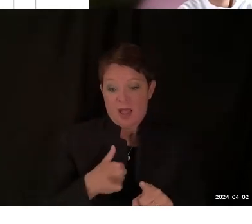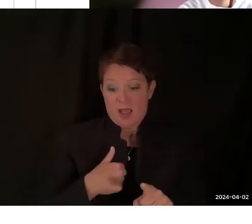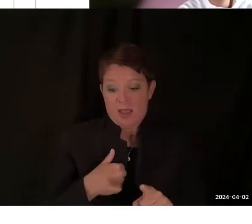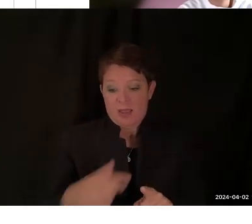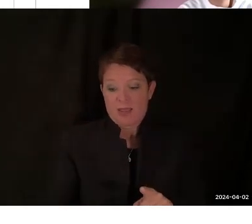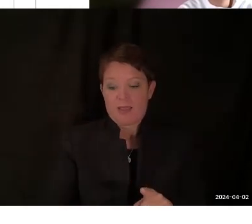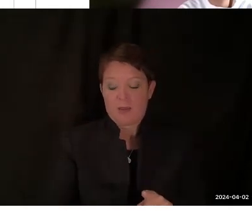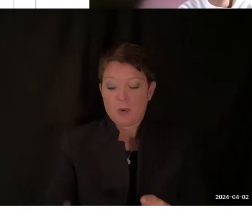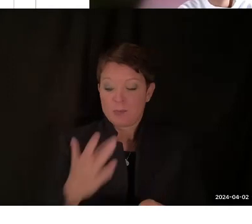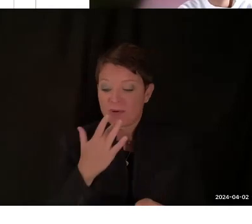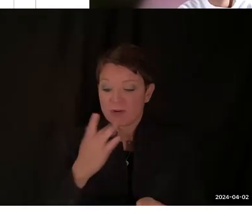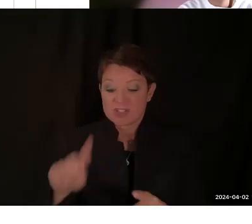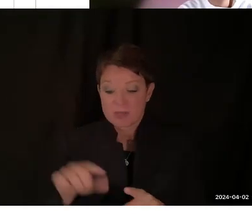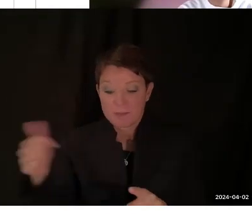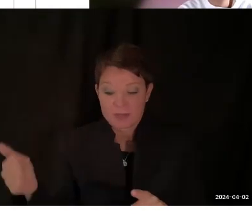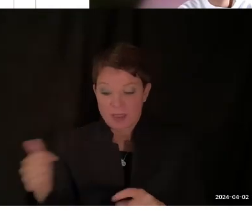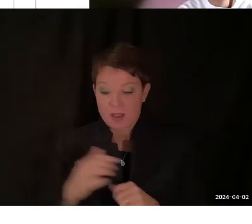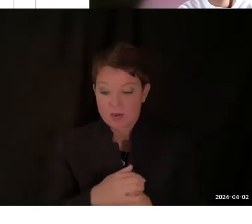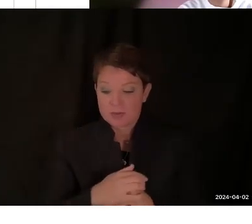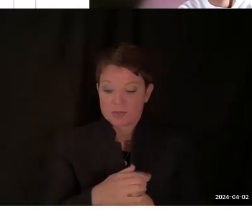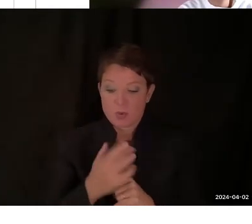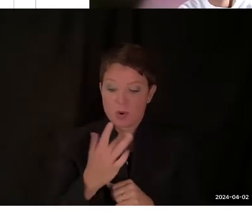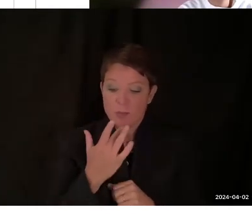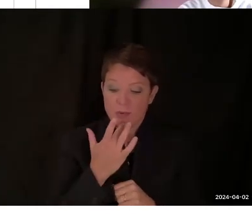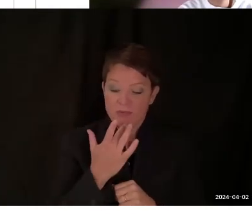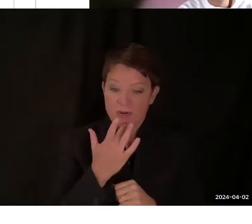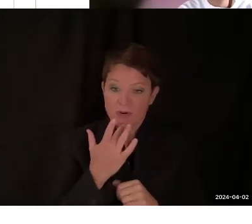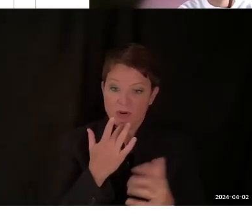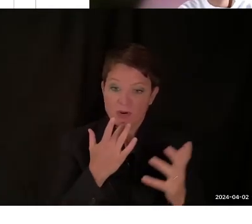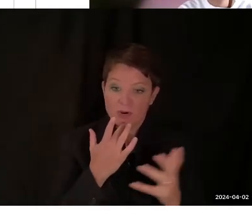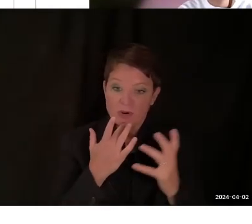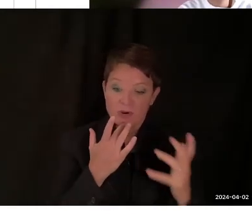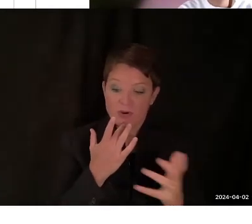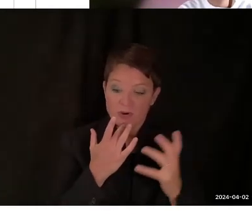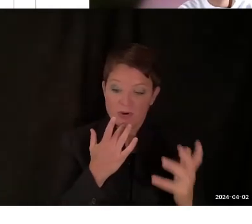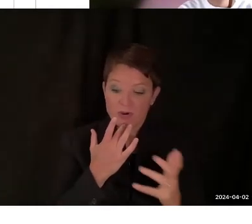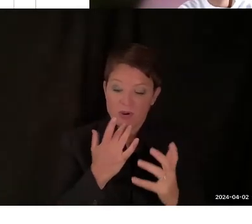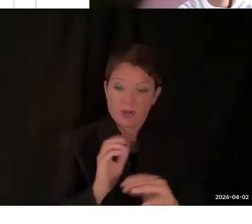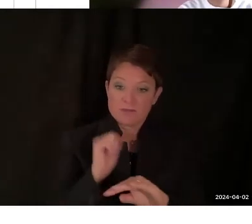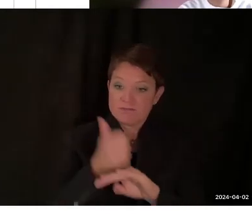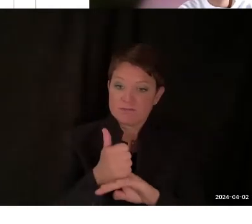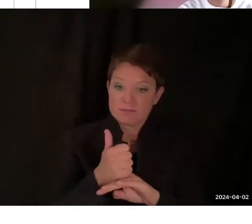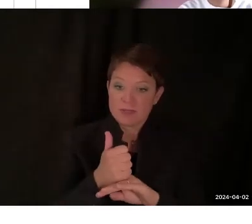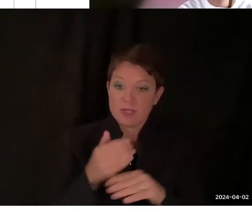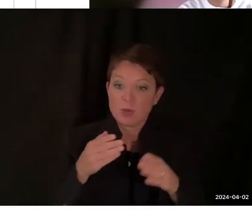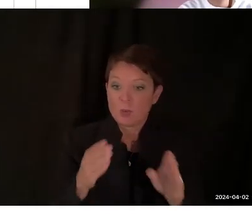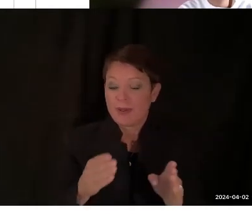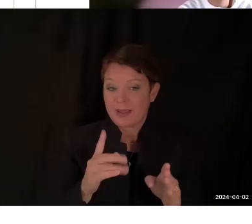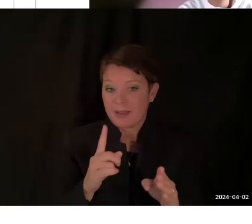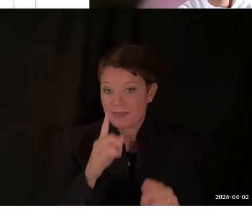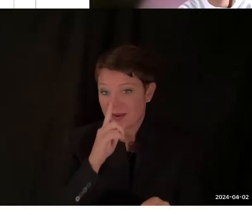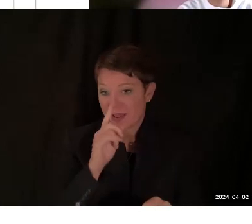would prefer something else or prefer to frame this in the way that Ashley